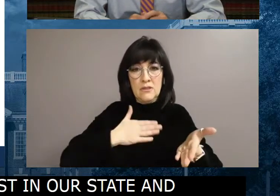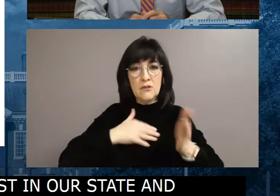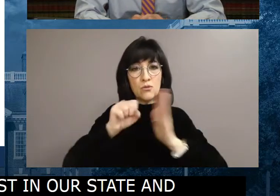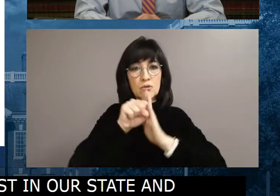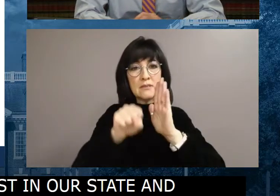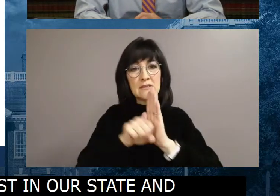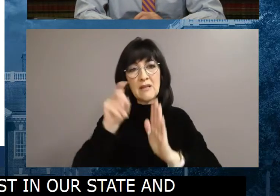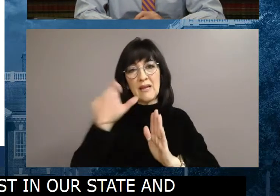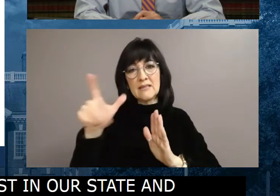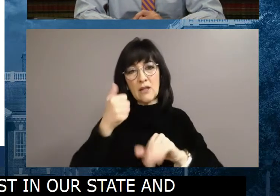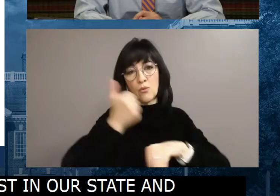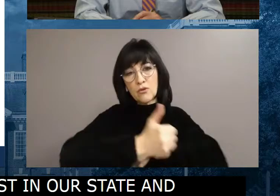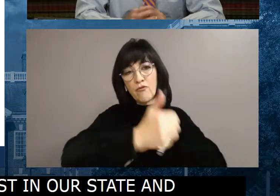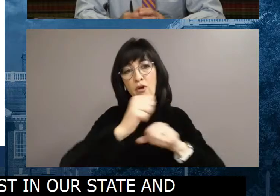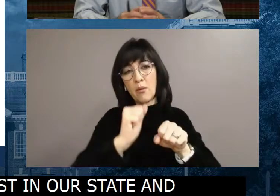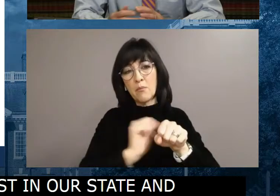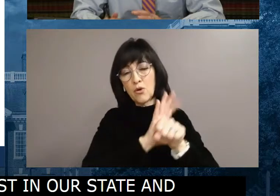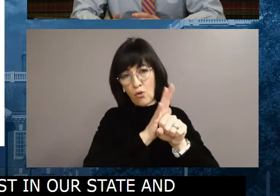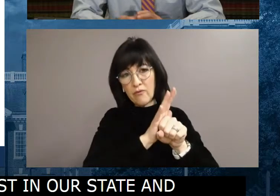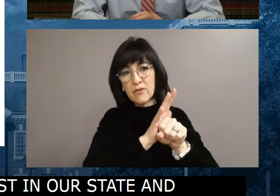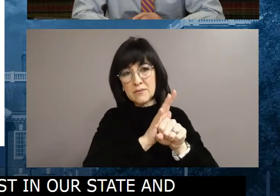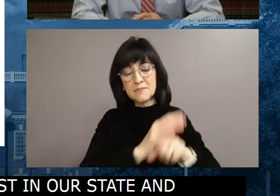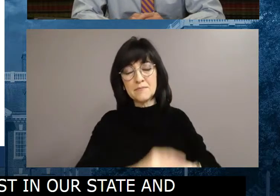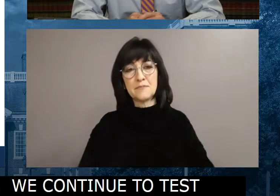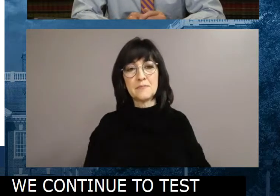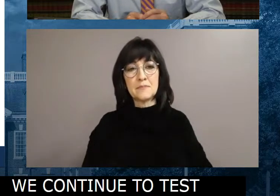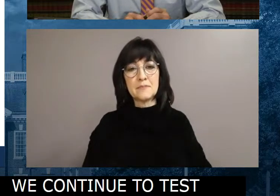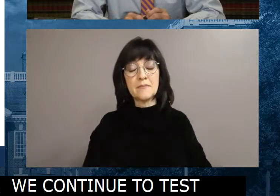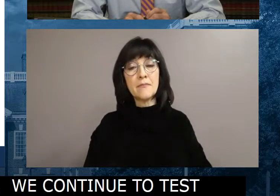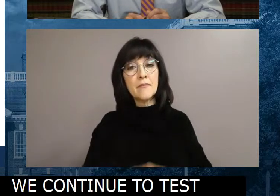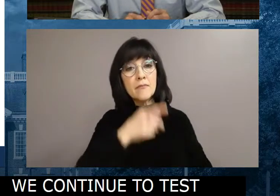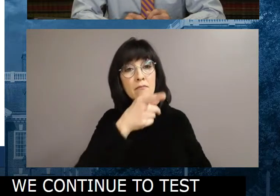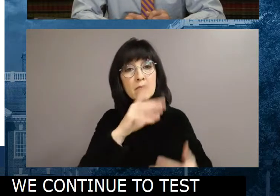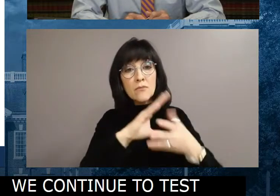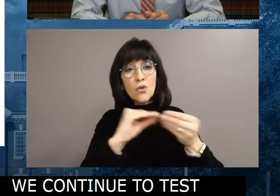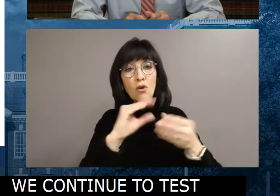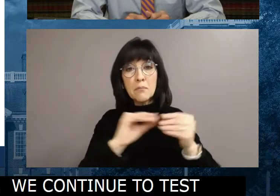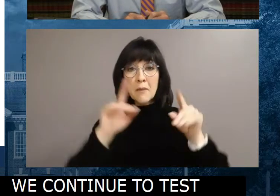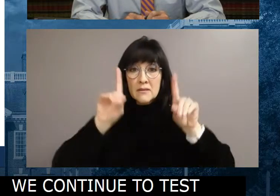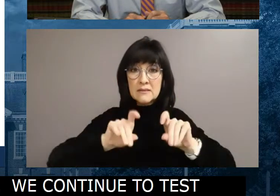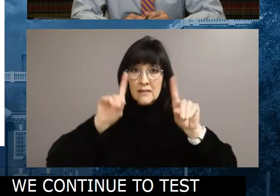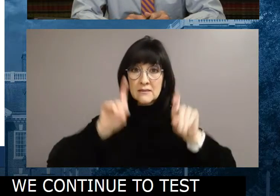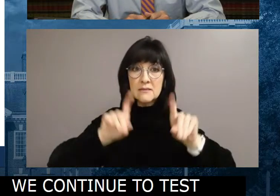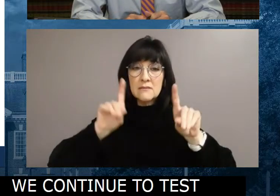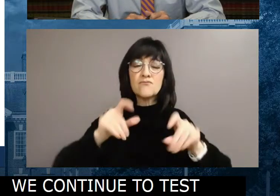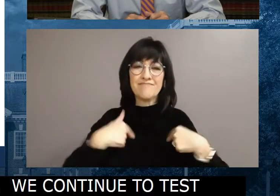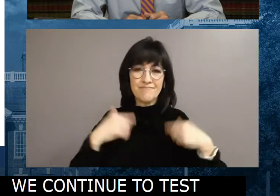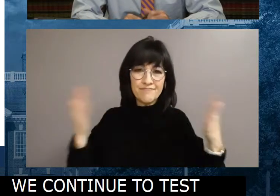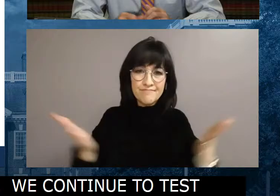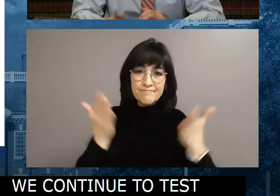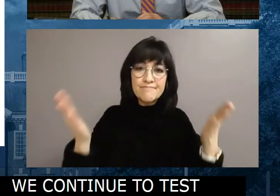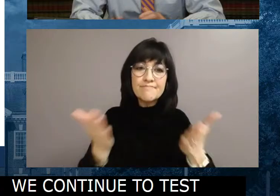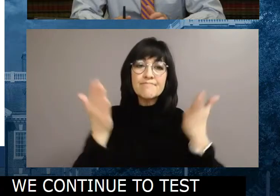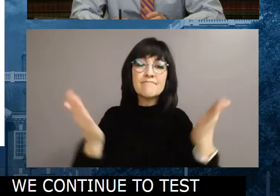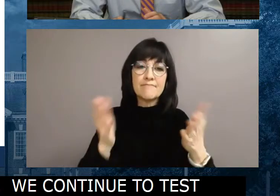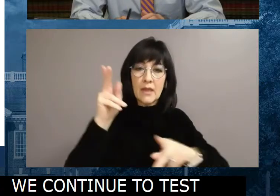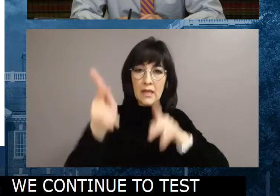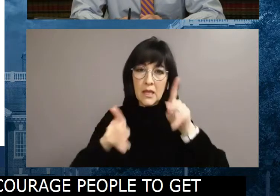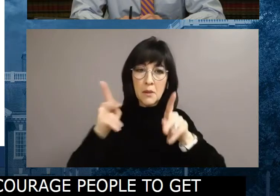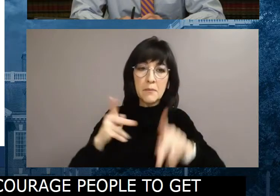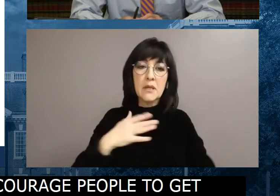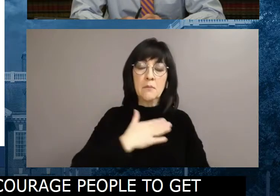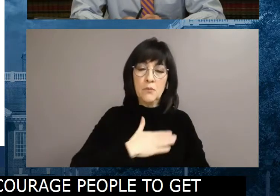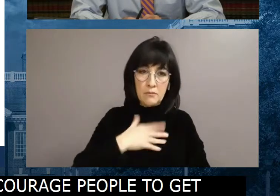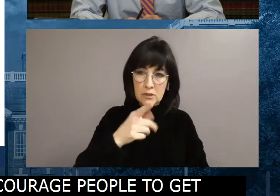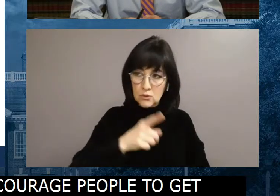vigorously, and we would encourage people to continue to get tested, particularly if you are planning to move around. It's very obvious that